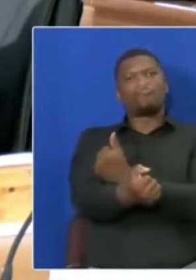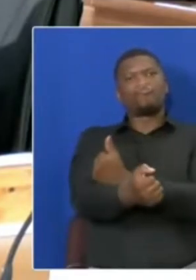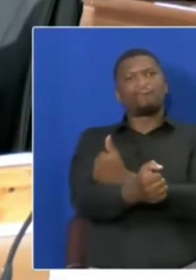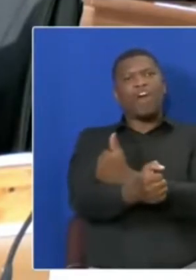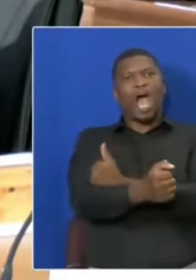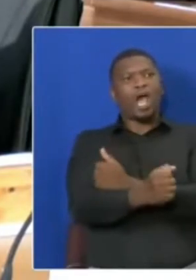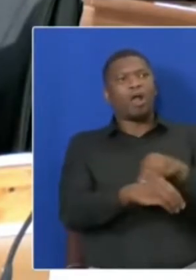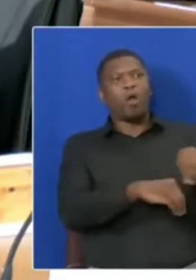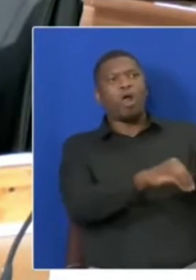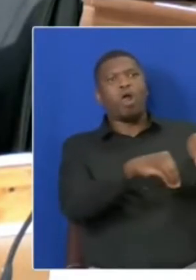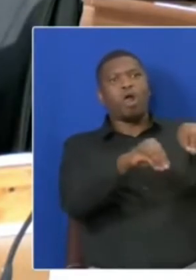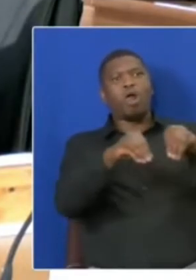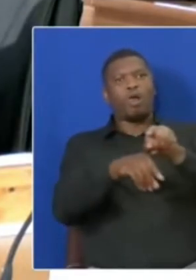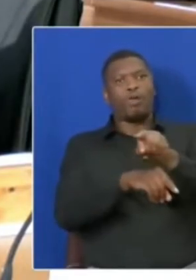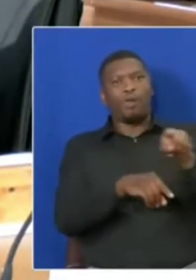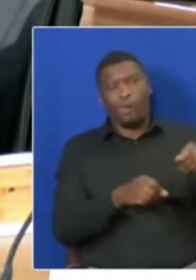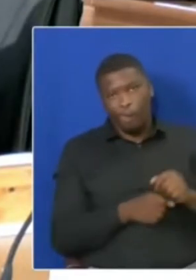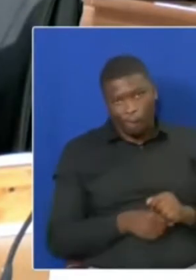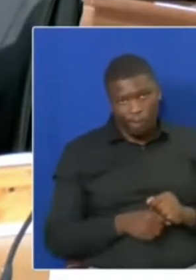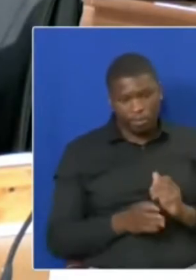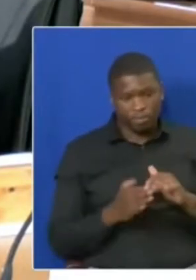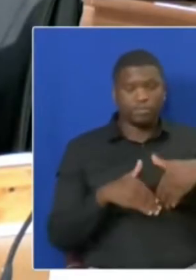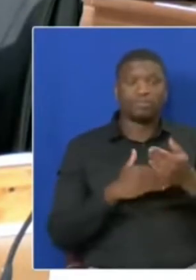On 31 March